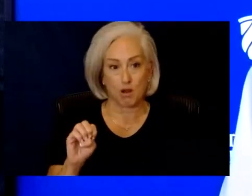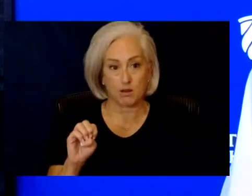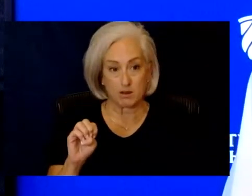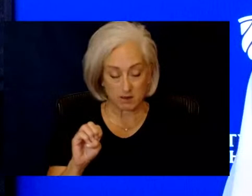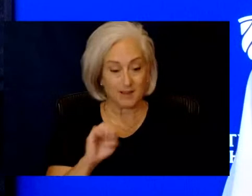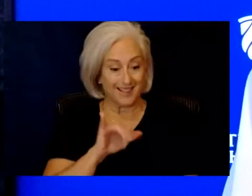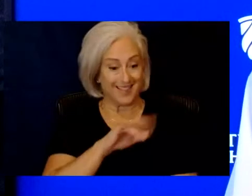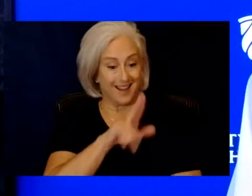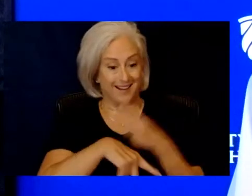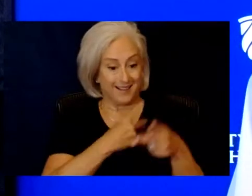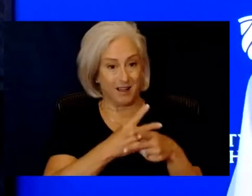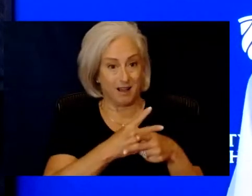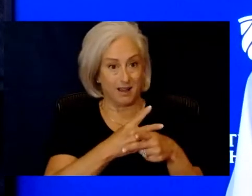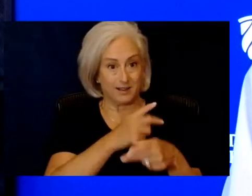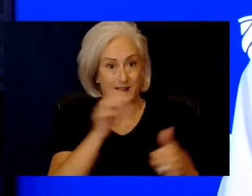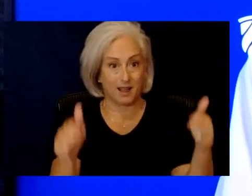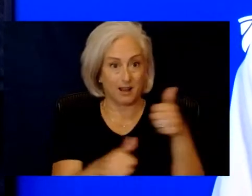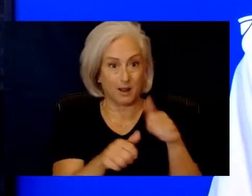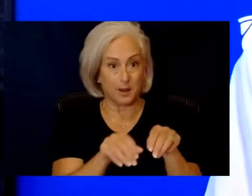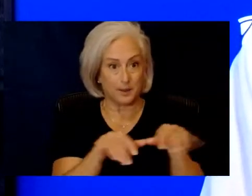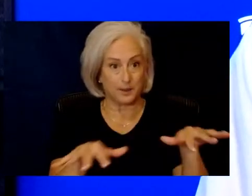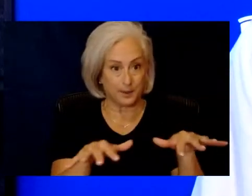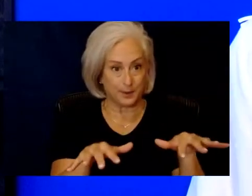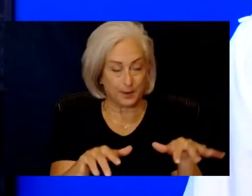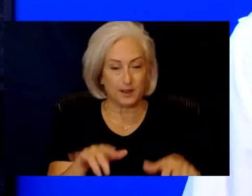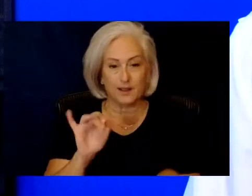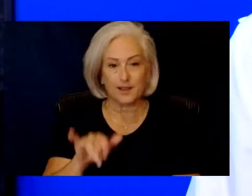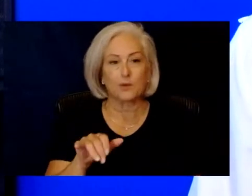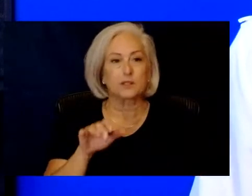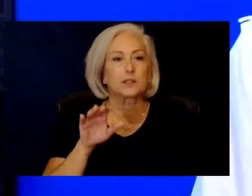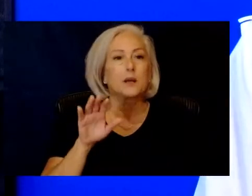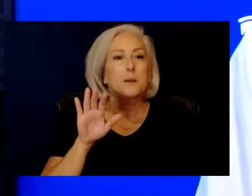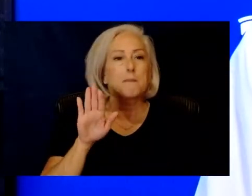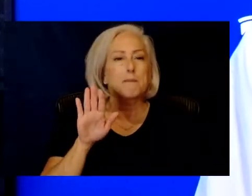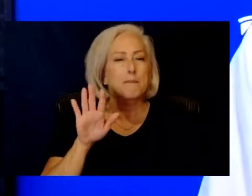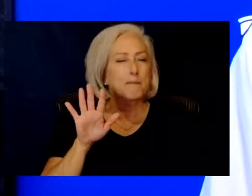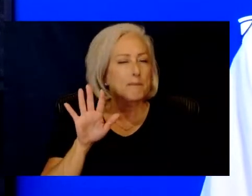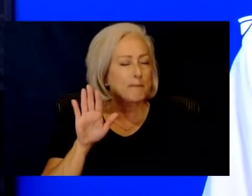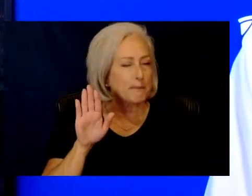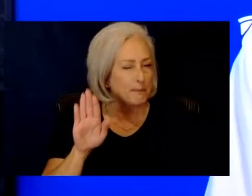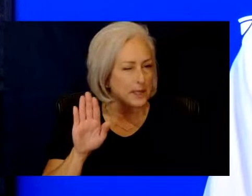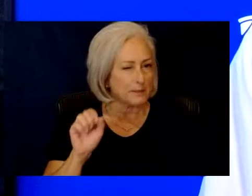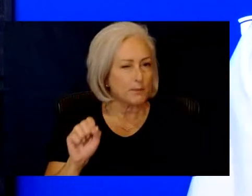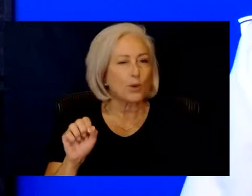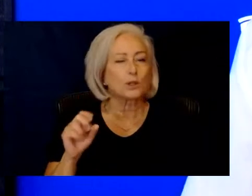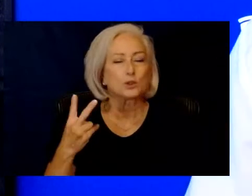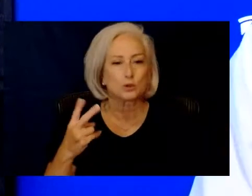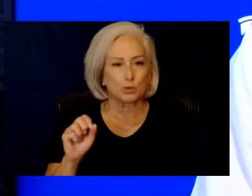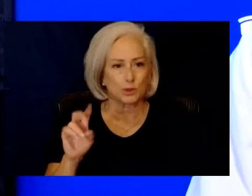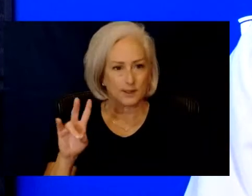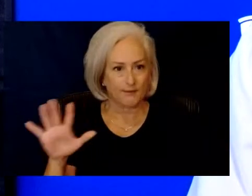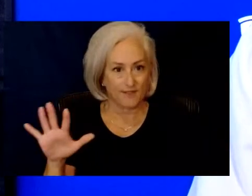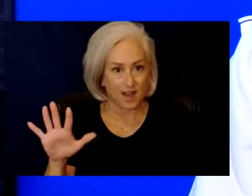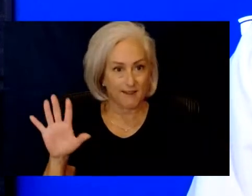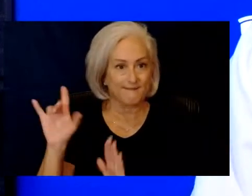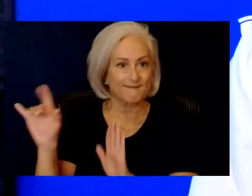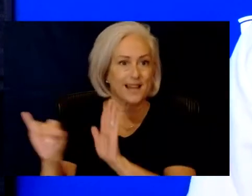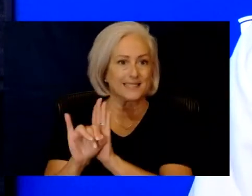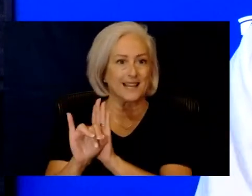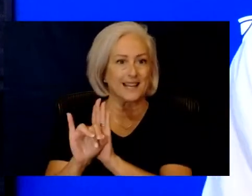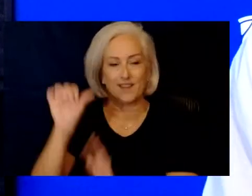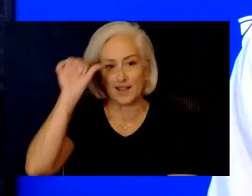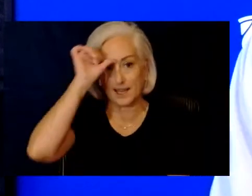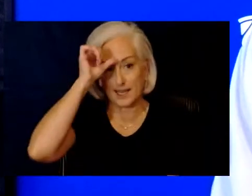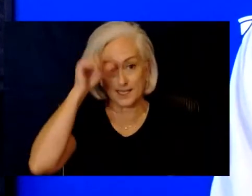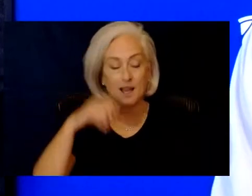was a variant, the B.2.75, I believe, was a variant originally identified in India. It looks like it's taking hold